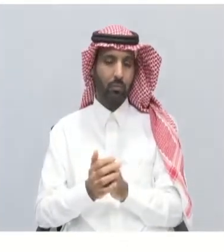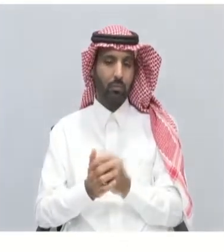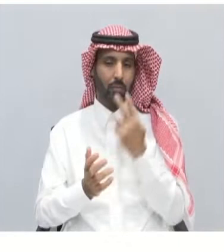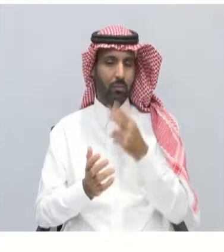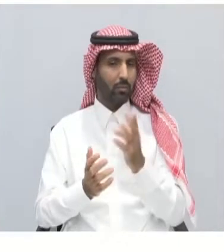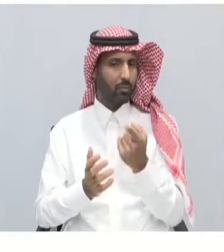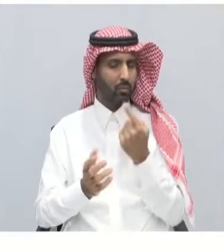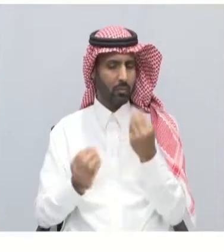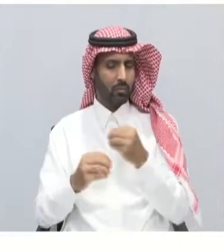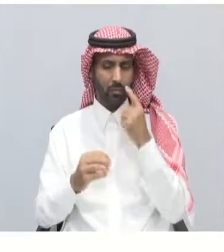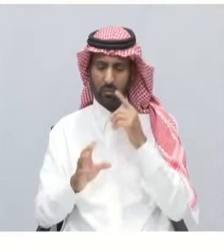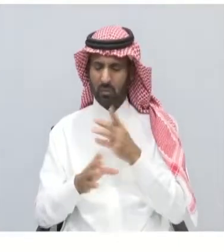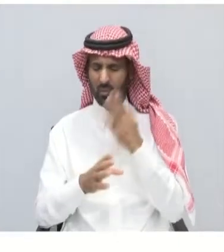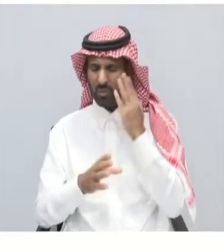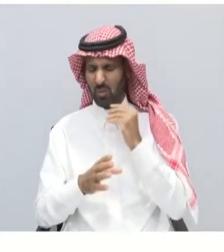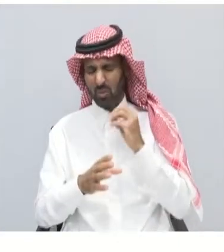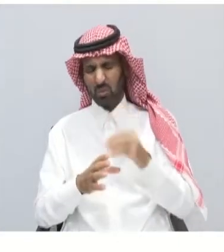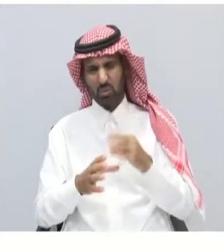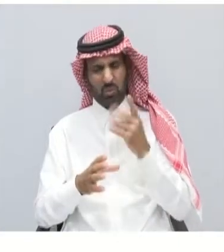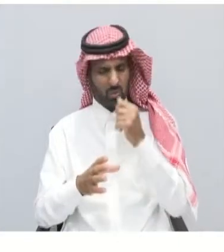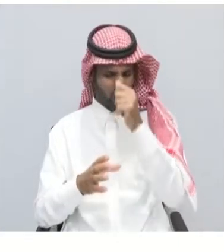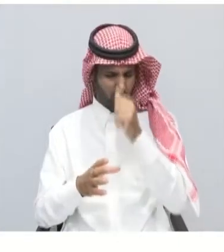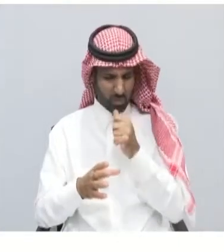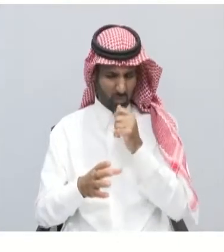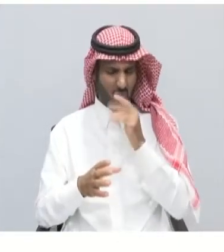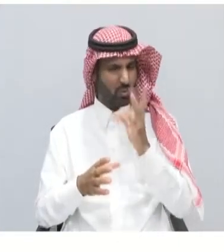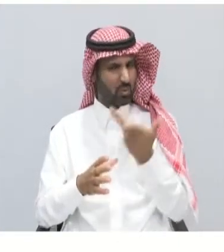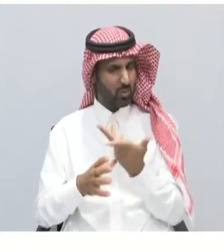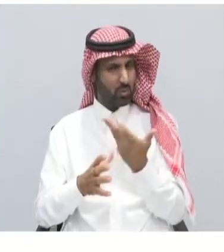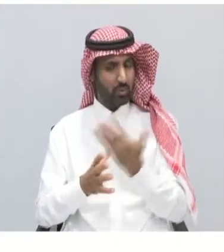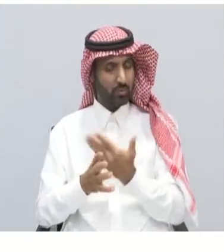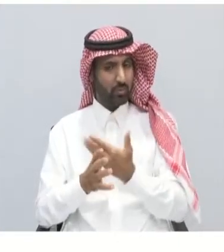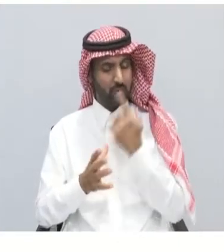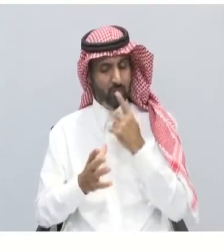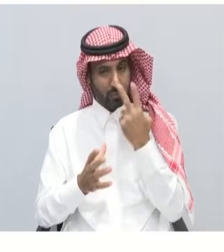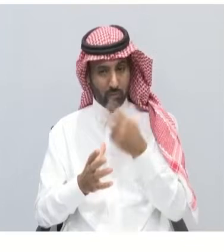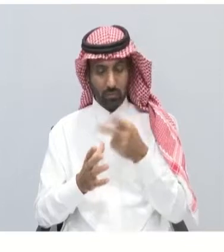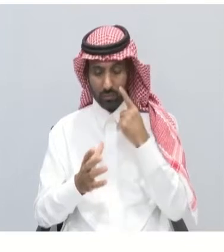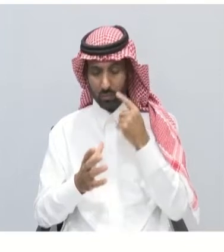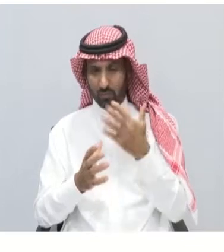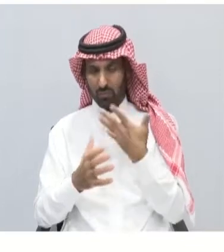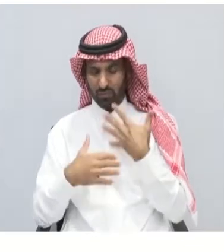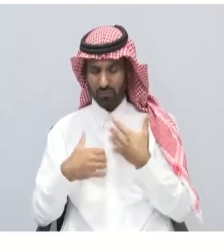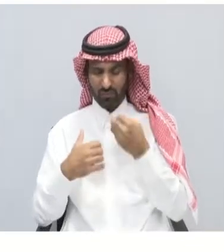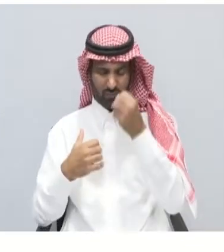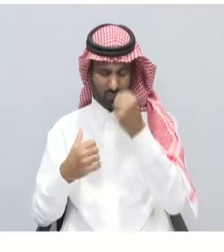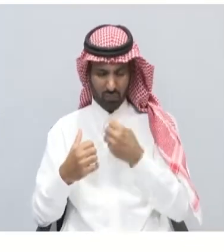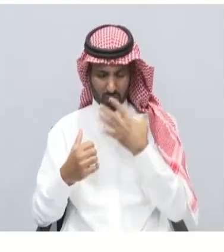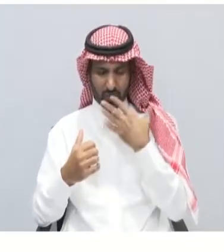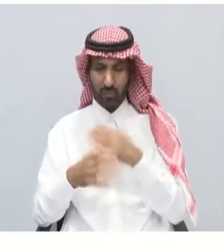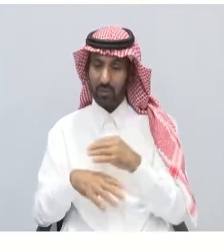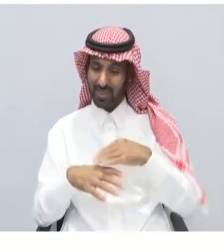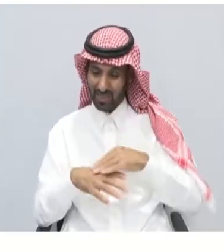can't you stand? What drives you crazy? What really gets under your